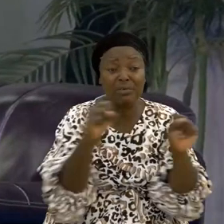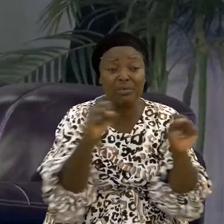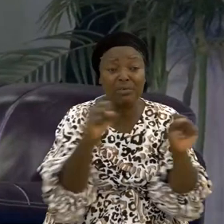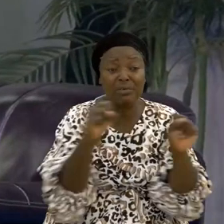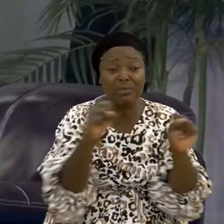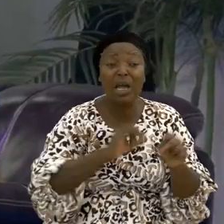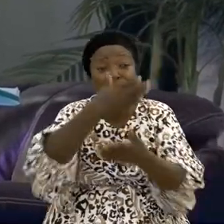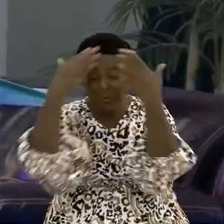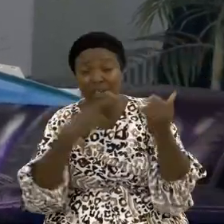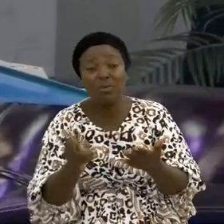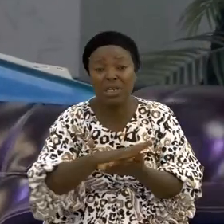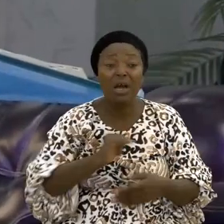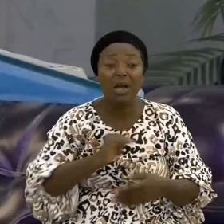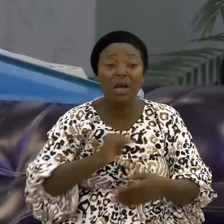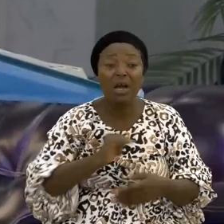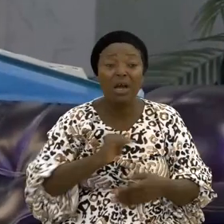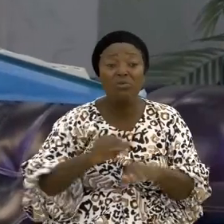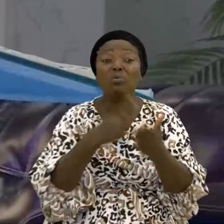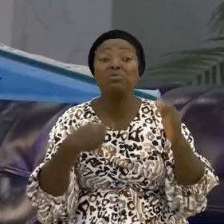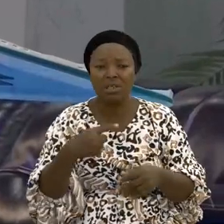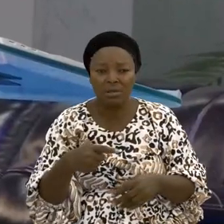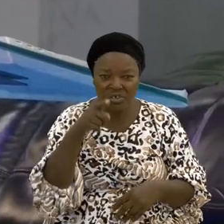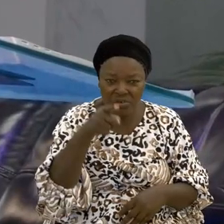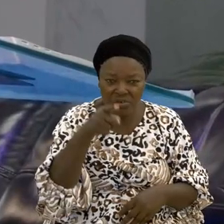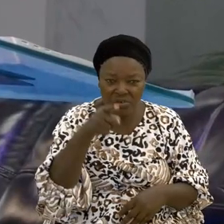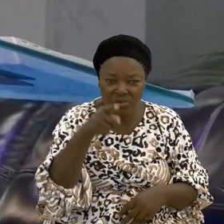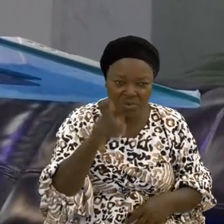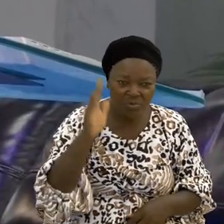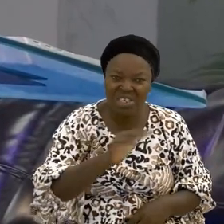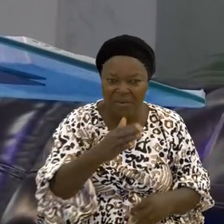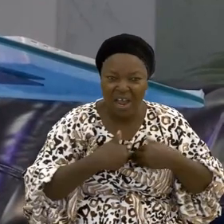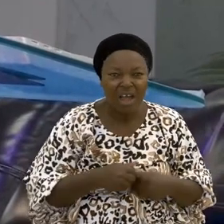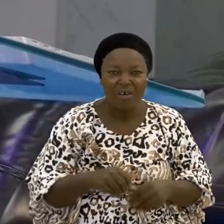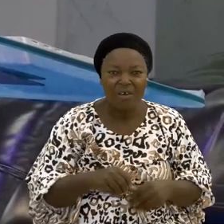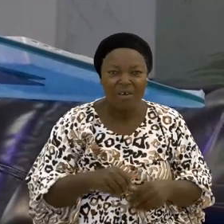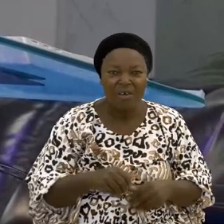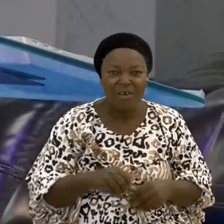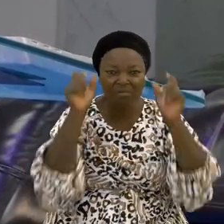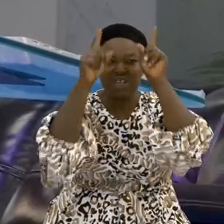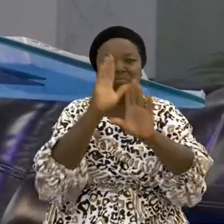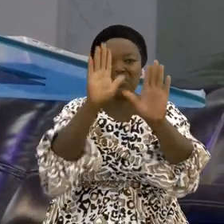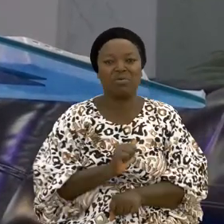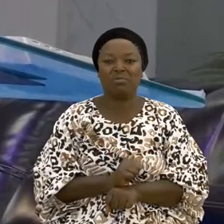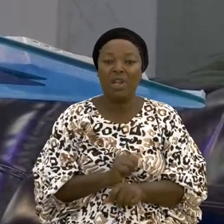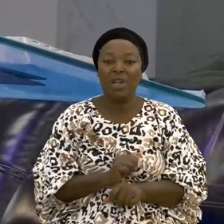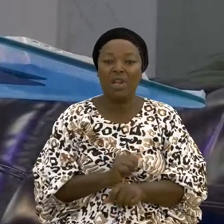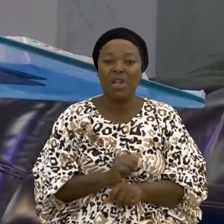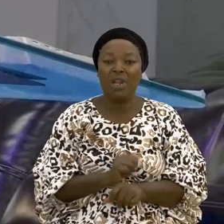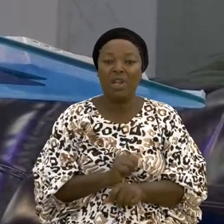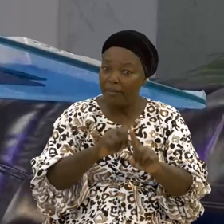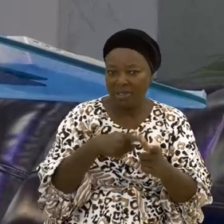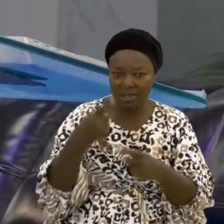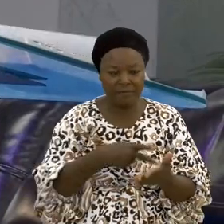do what you say. You'll never have incredible miracle. But then, look at verse 16